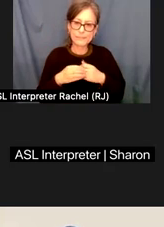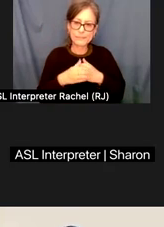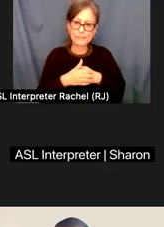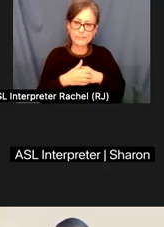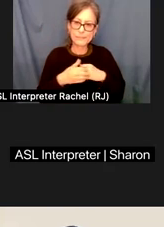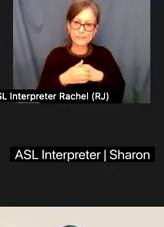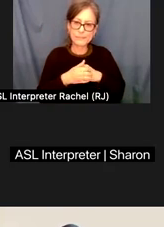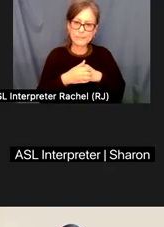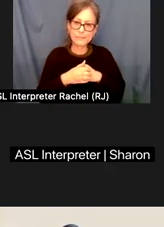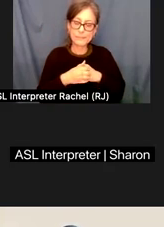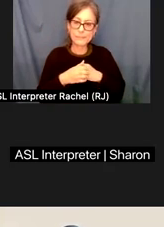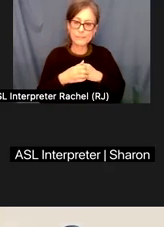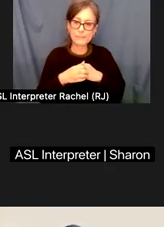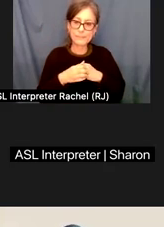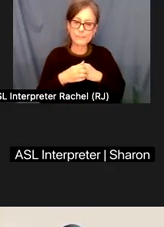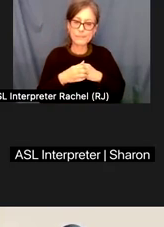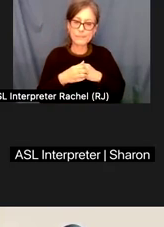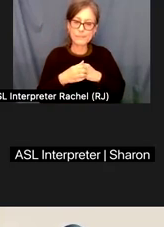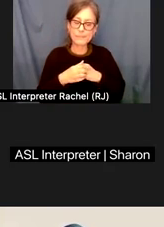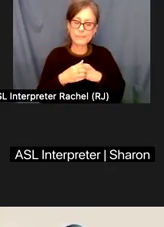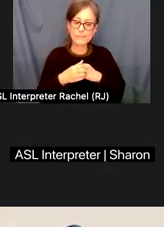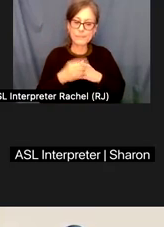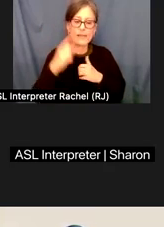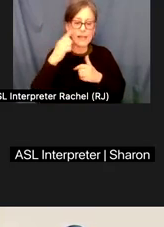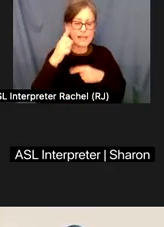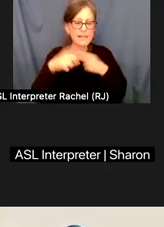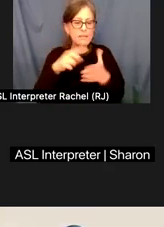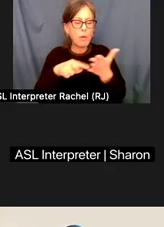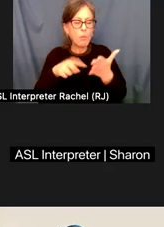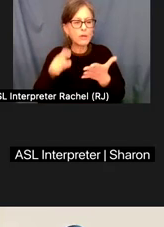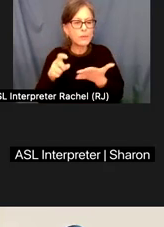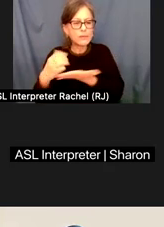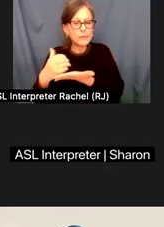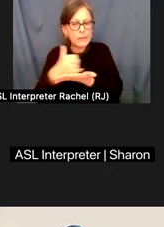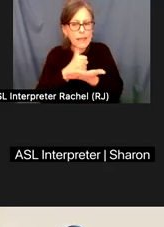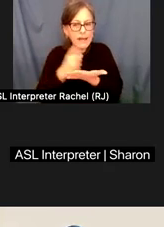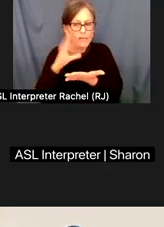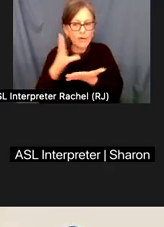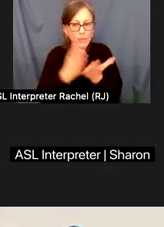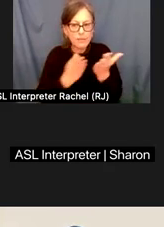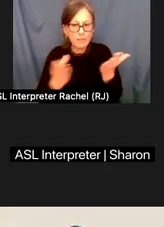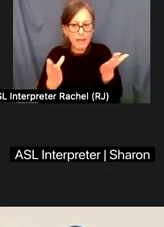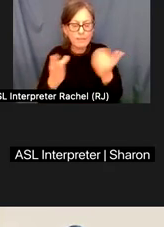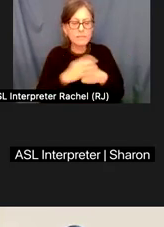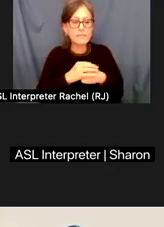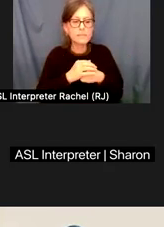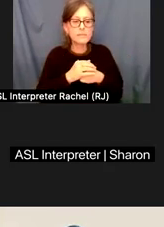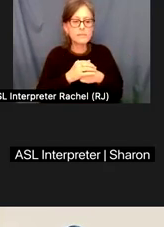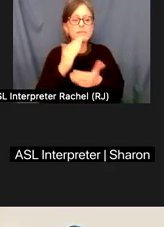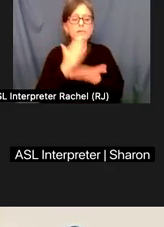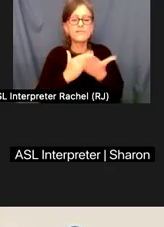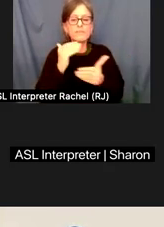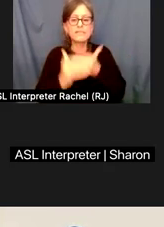So I would say, think through what you need to gather in terms of your supplies. And here are some steps that you can